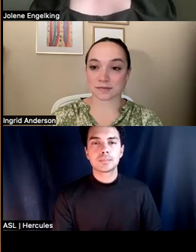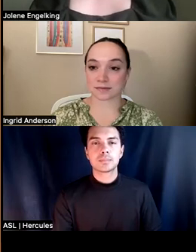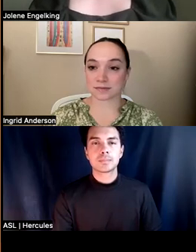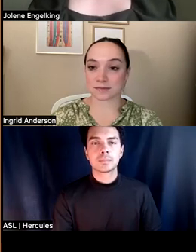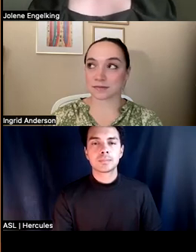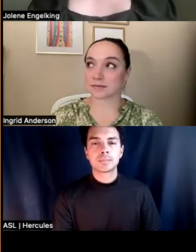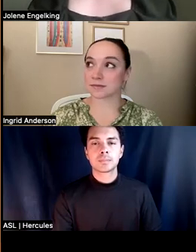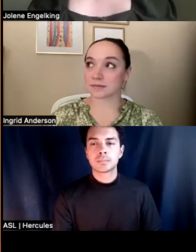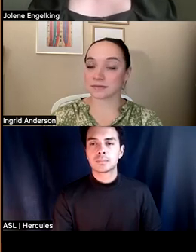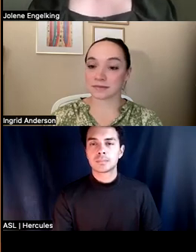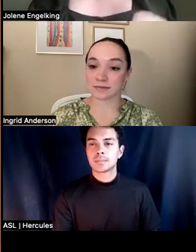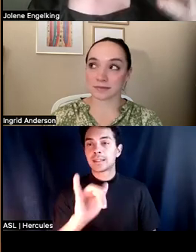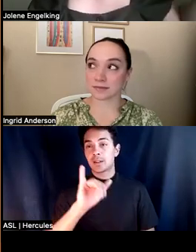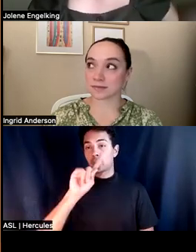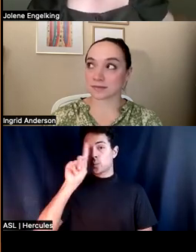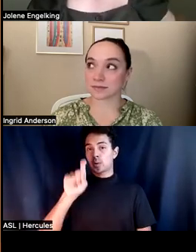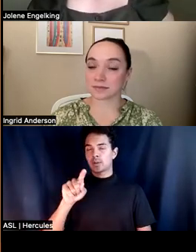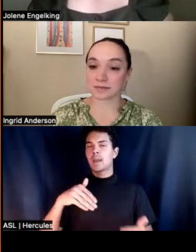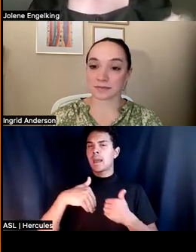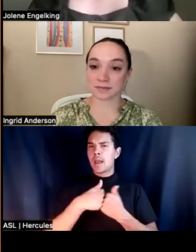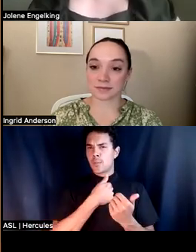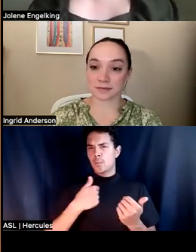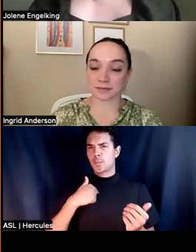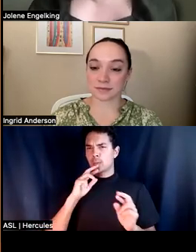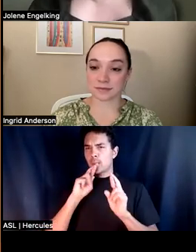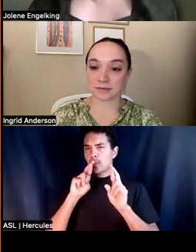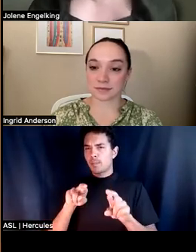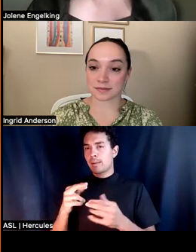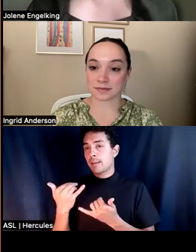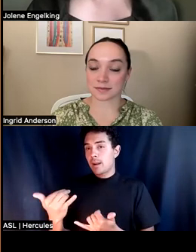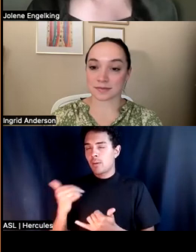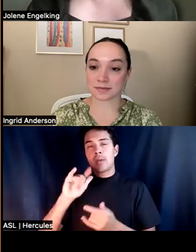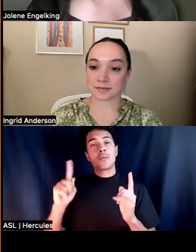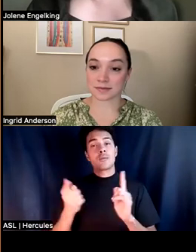now? Once again, we delved a lot deeper into this in that first webinar.